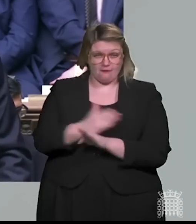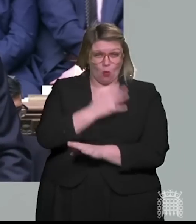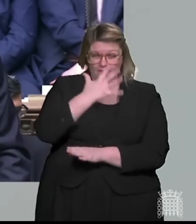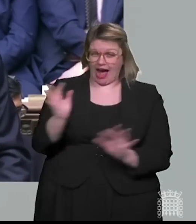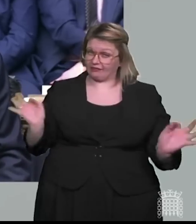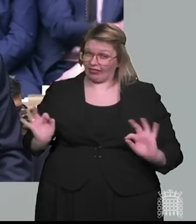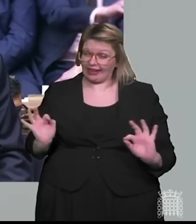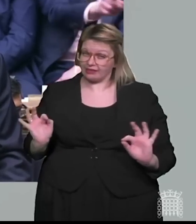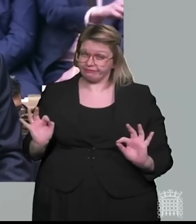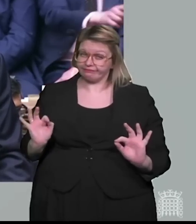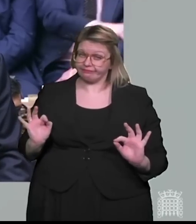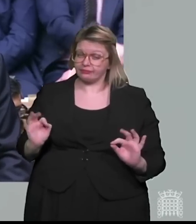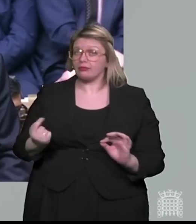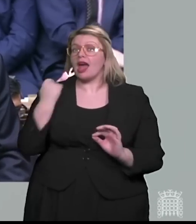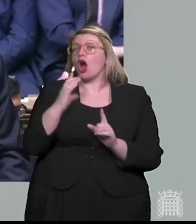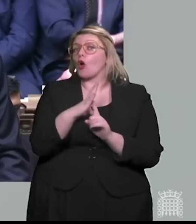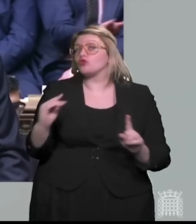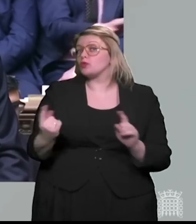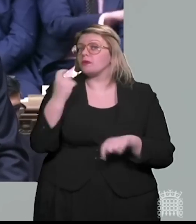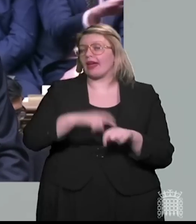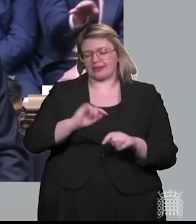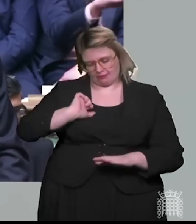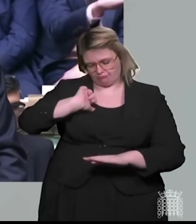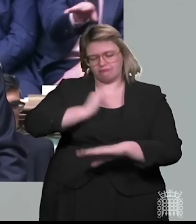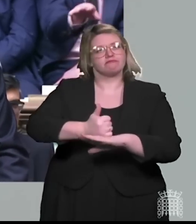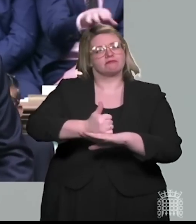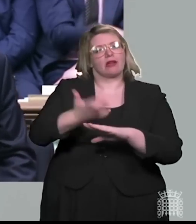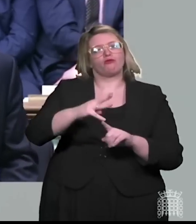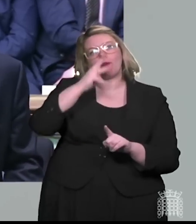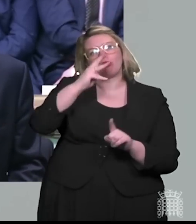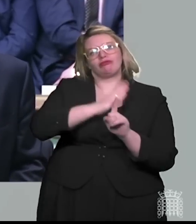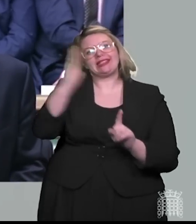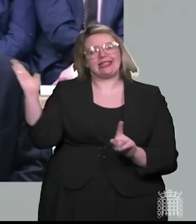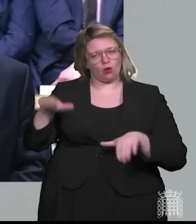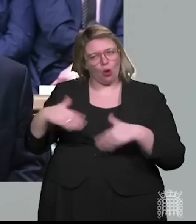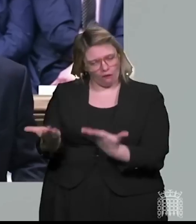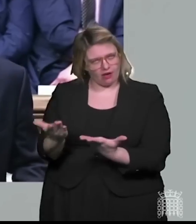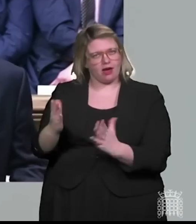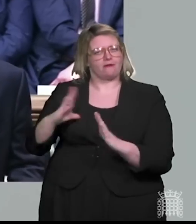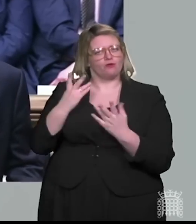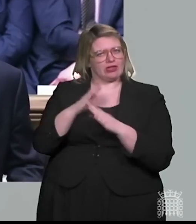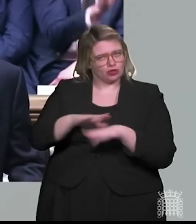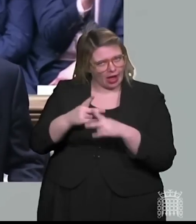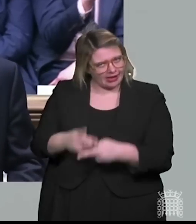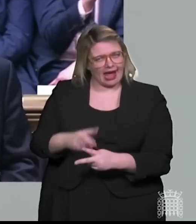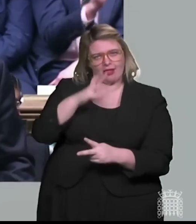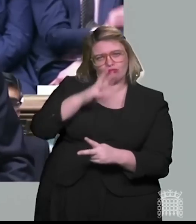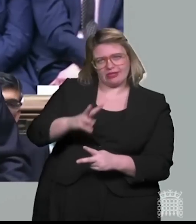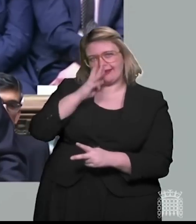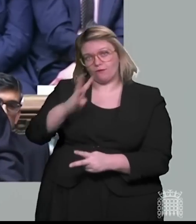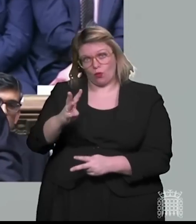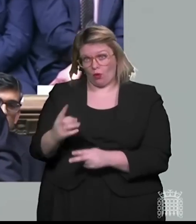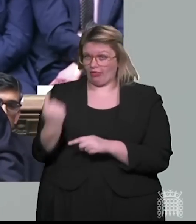5s. A Conservative-led government changed that with free childcare for 3- and 4-year-olds in England. It was